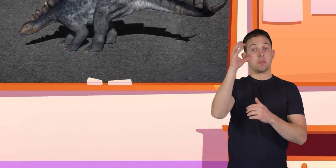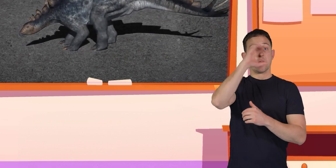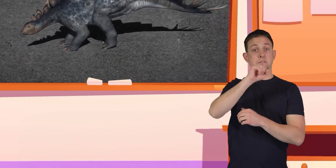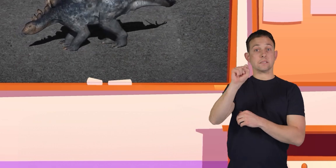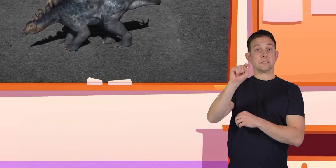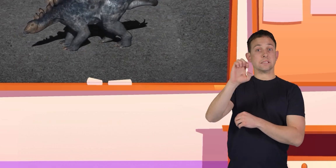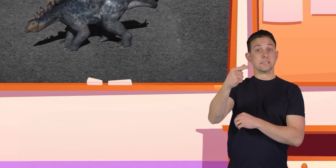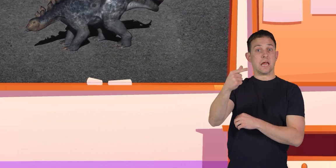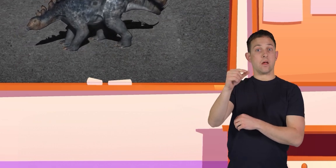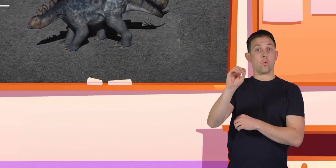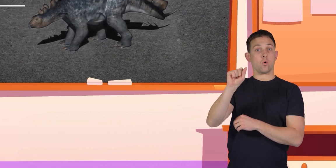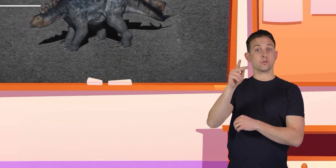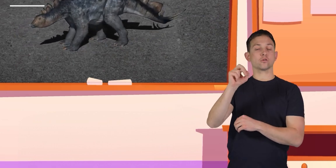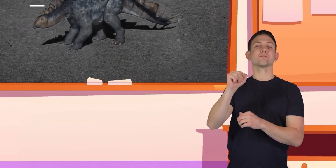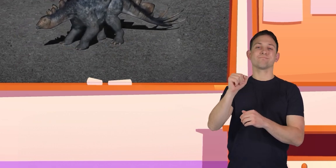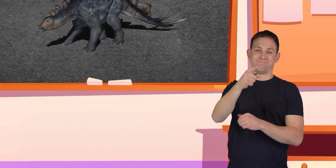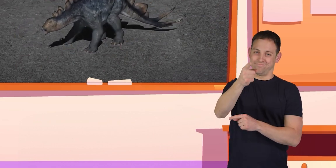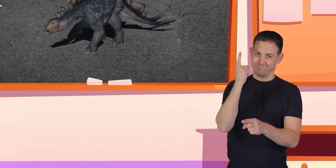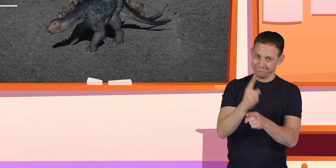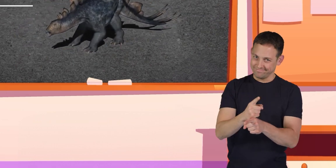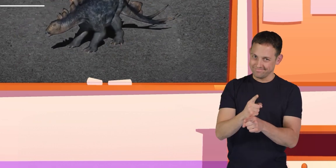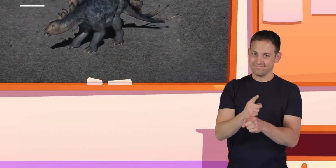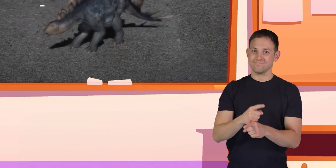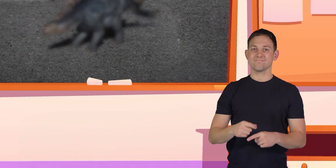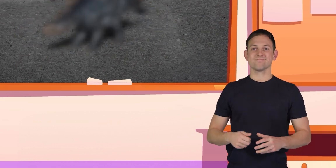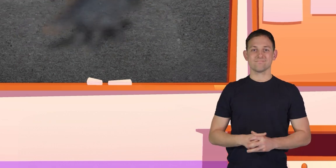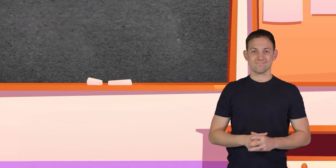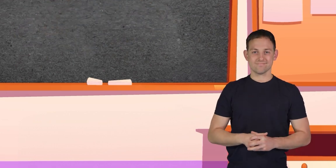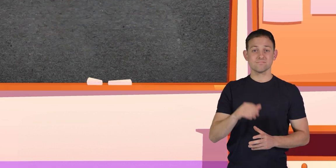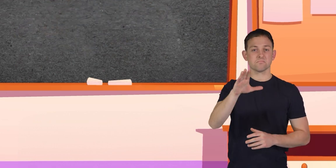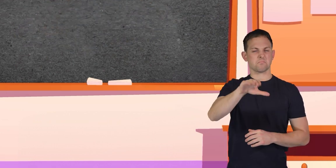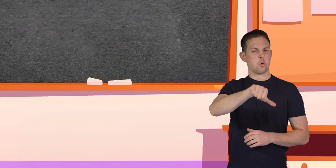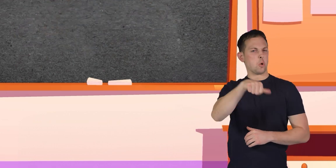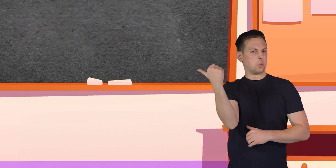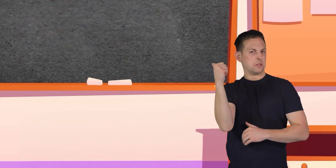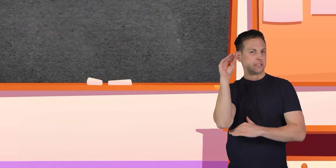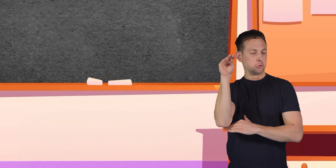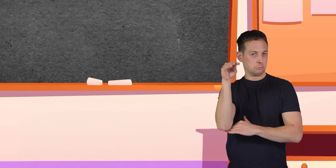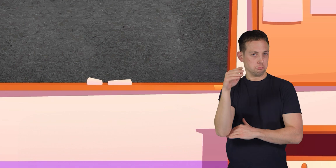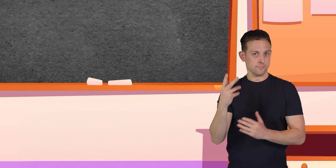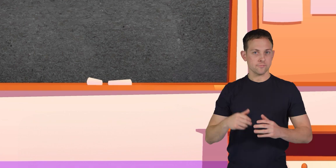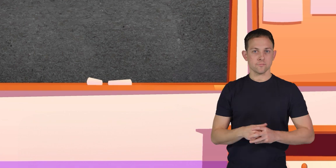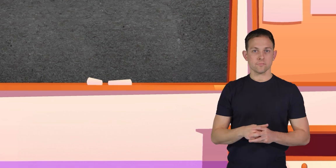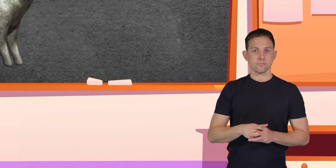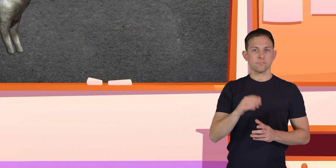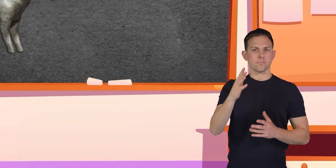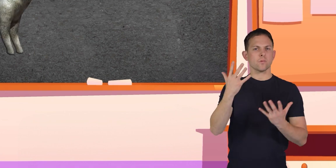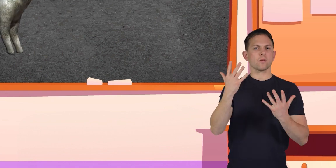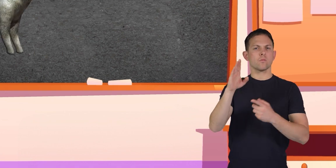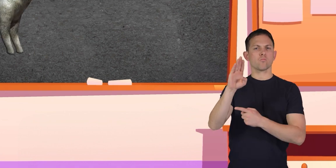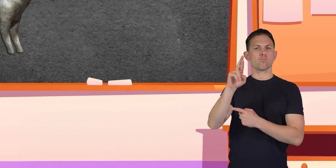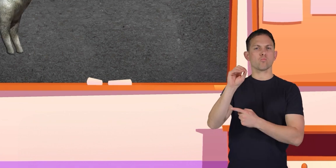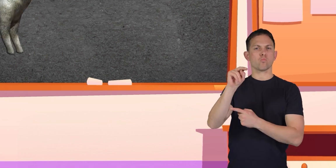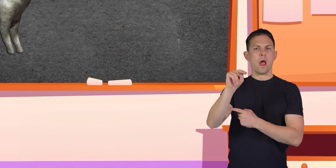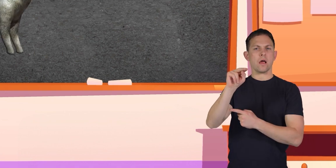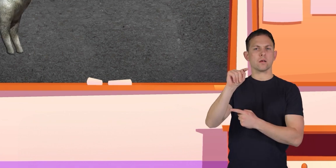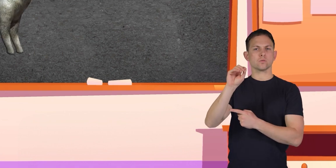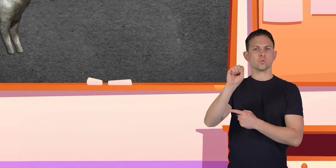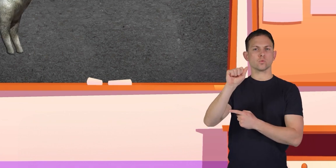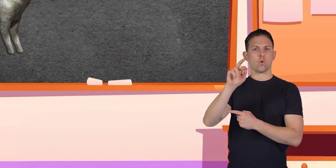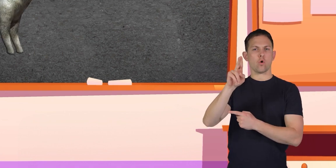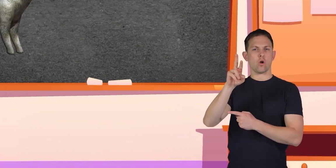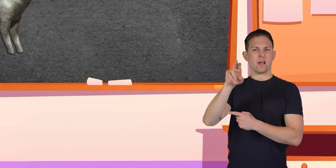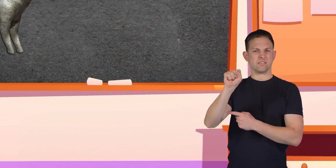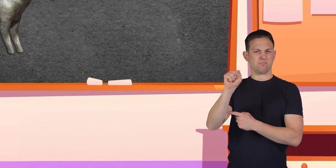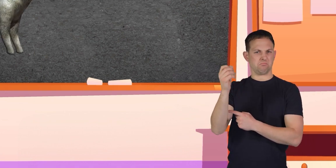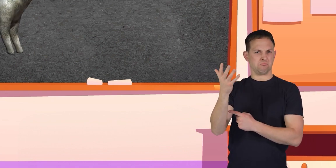guessed stegosaurs, you are correct. Let's try another dino. How about a